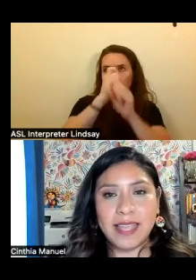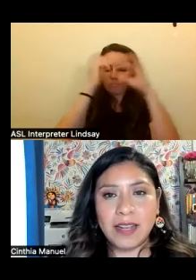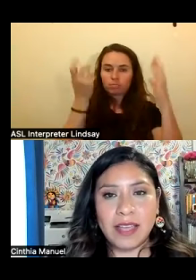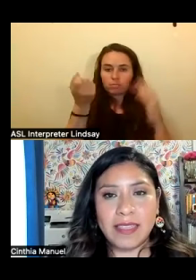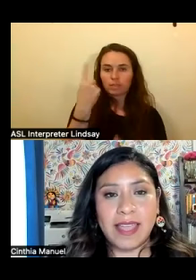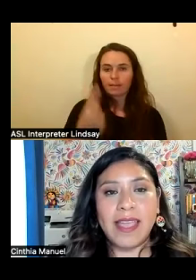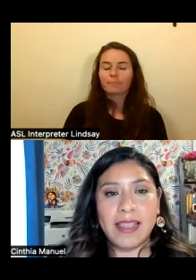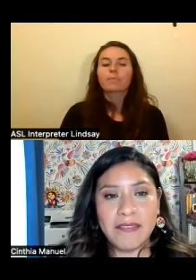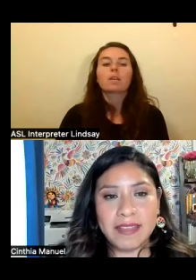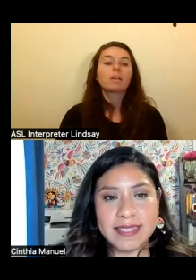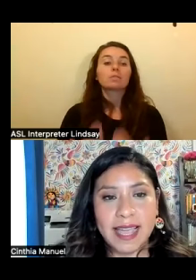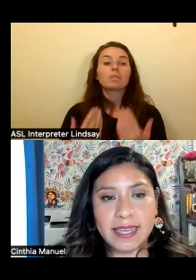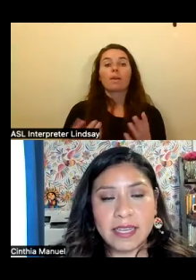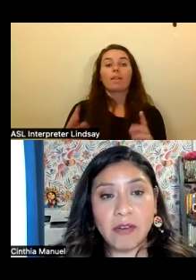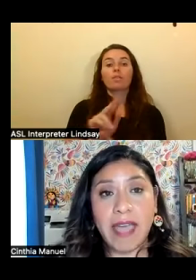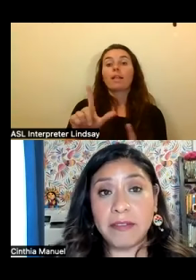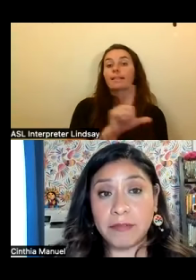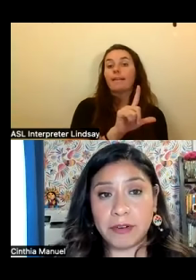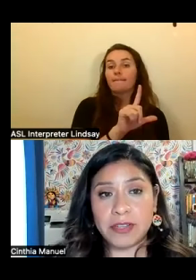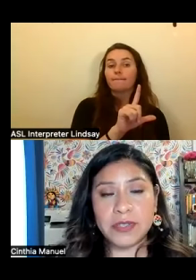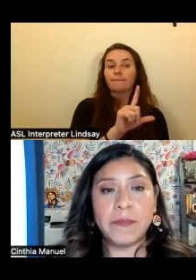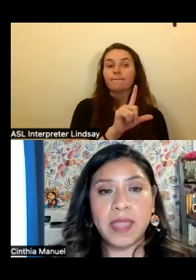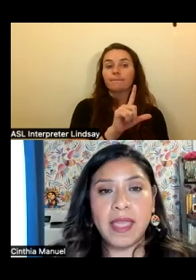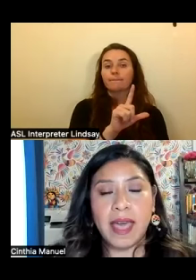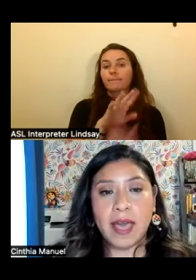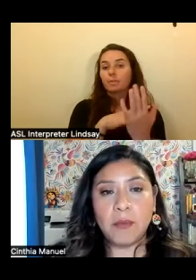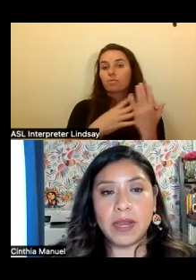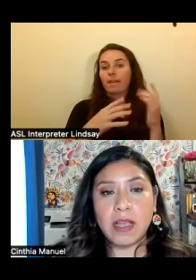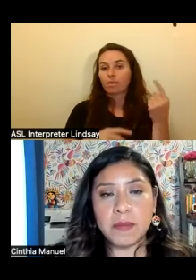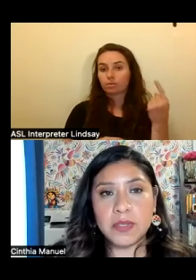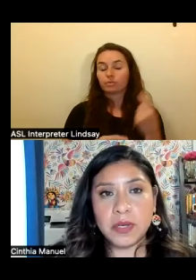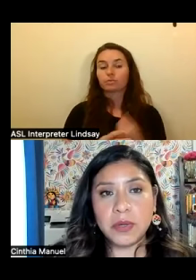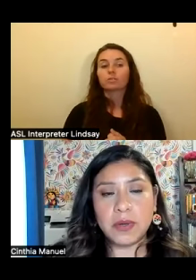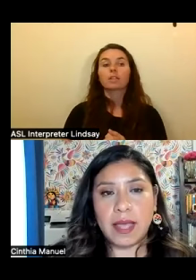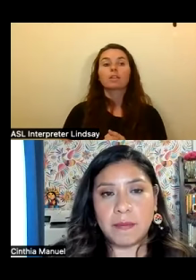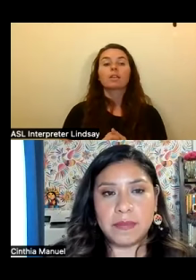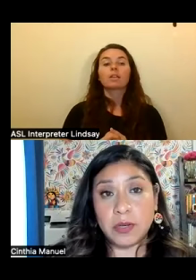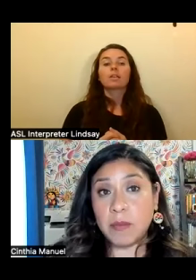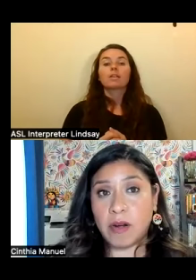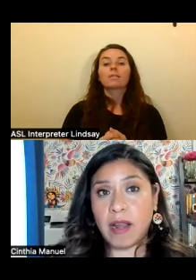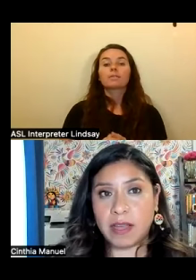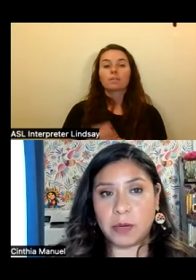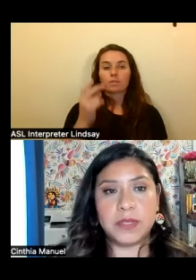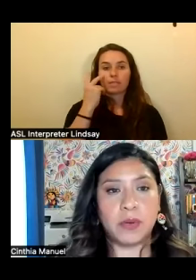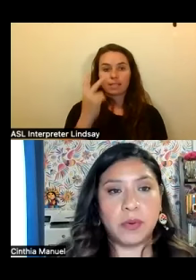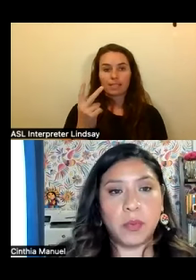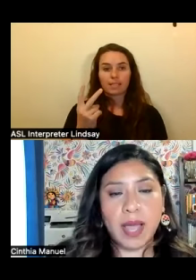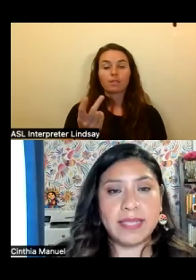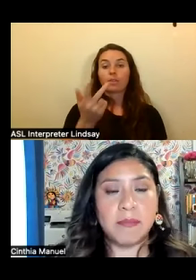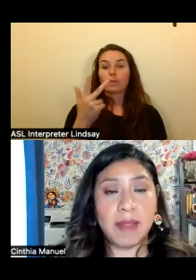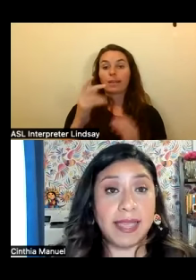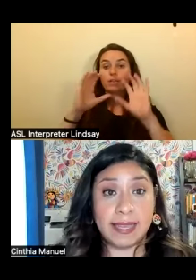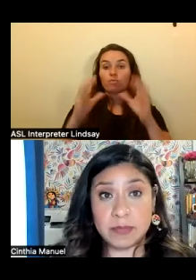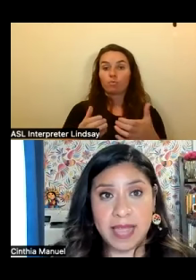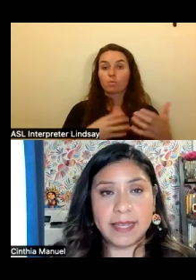we're gonna take a look at the left-hand side graph first. When it comes to 3 demographic groups, so